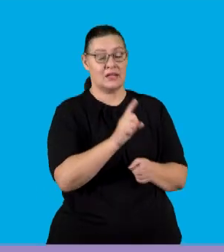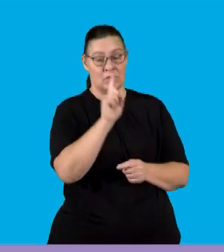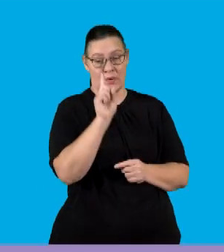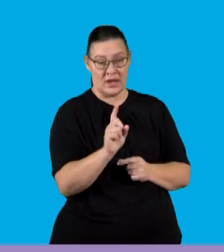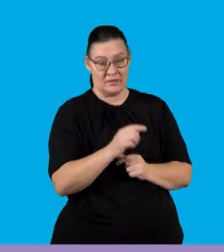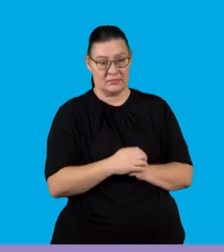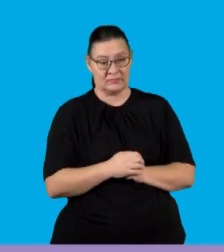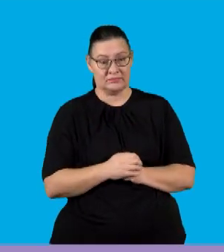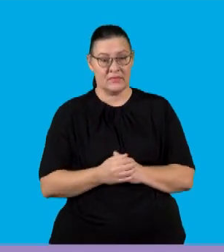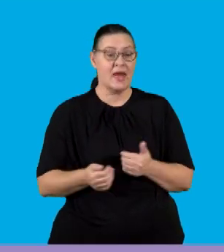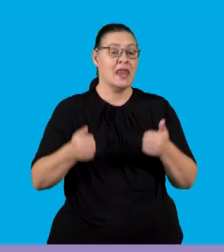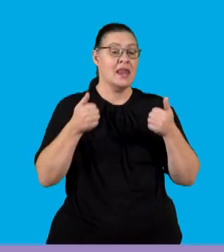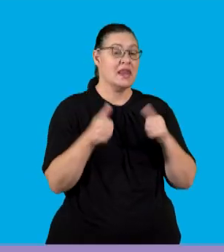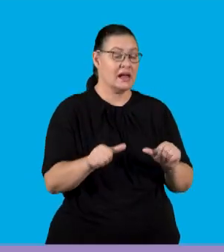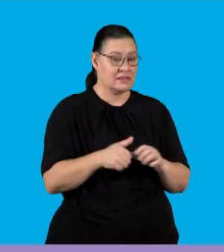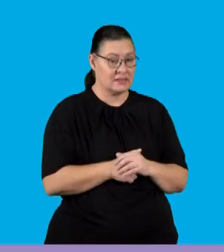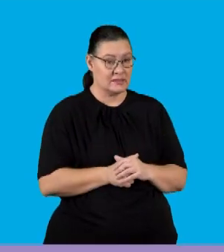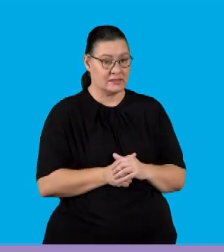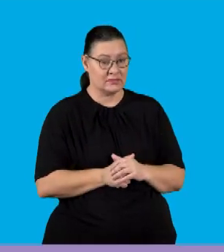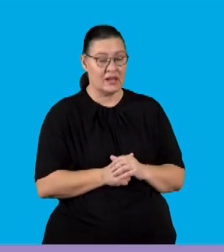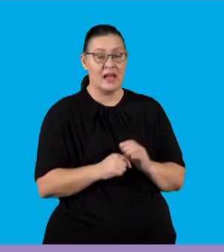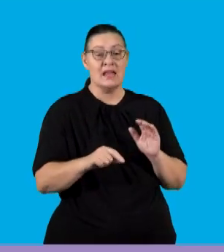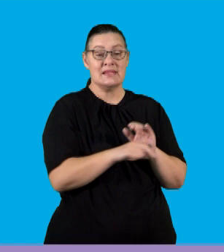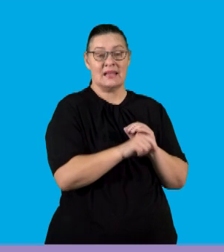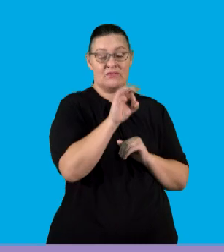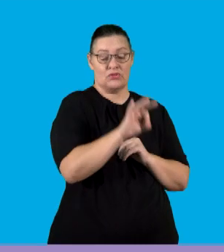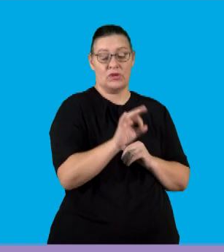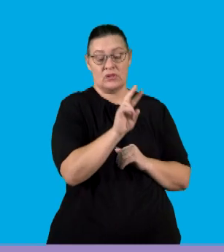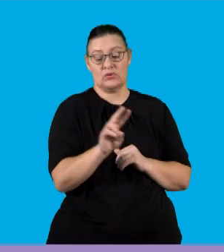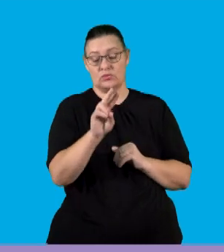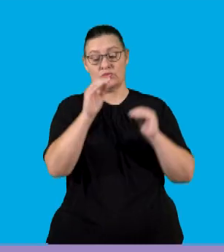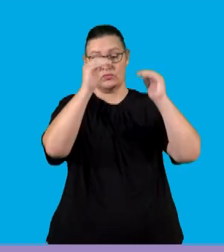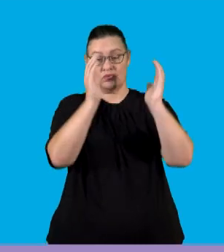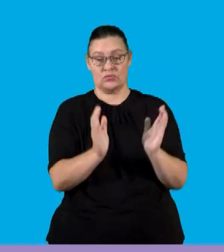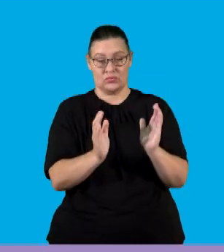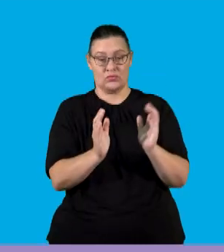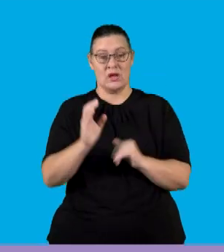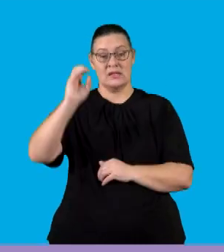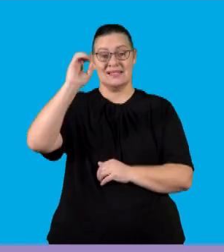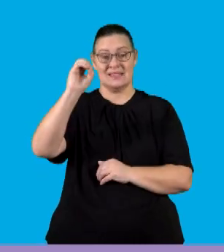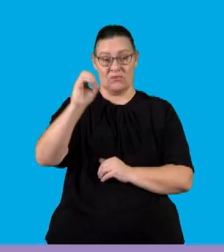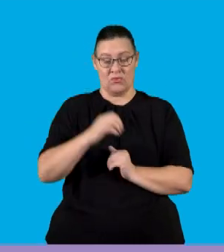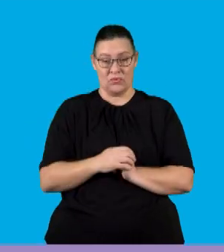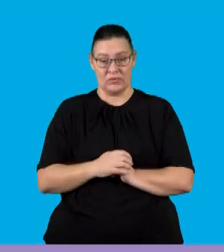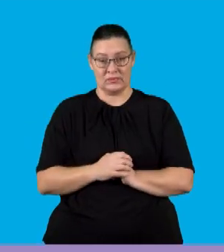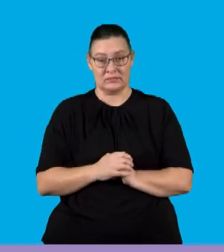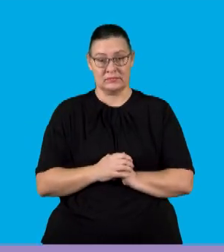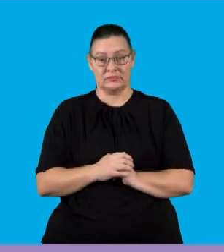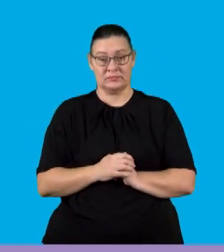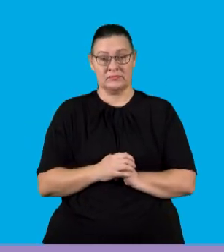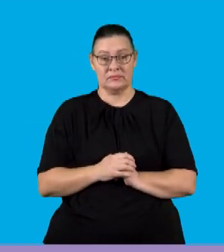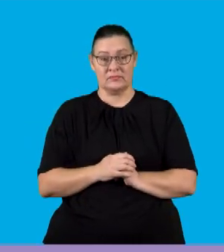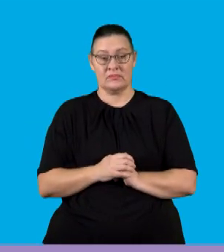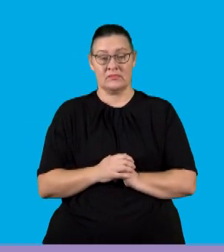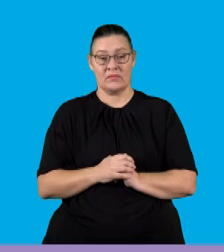1. What about the next one of a negative 3 squared raised to the exponent 0? Now